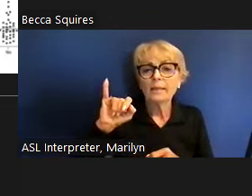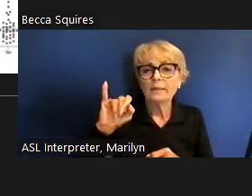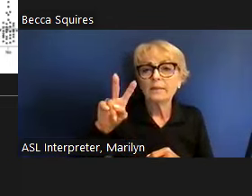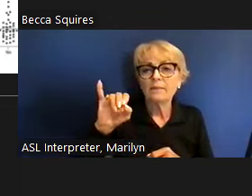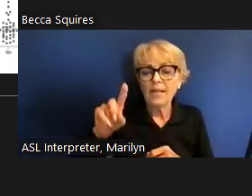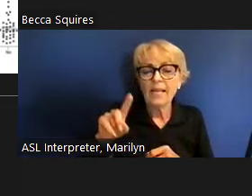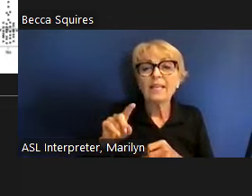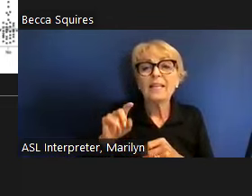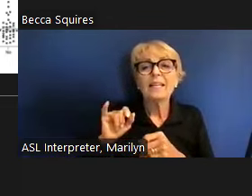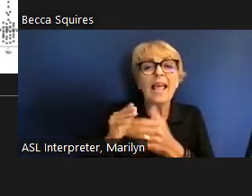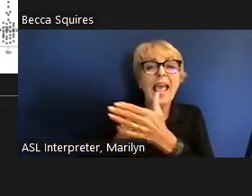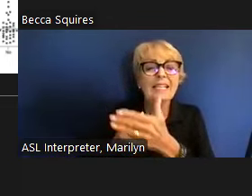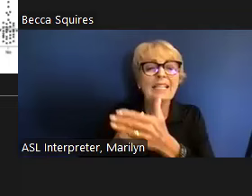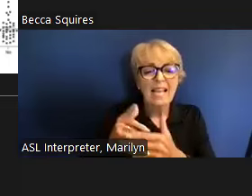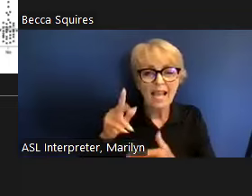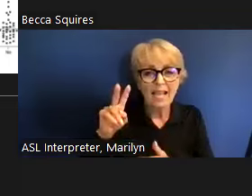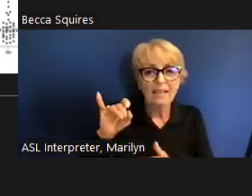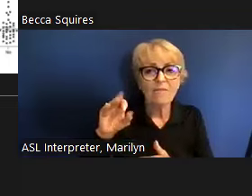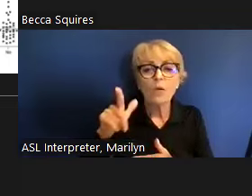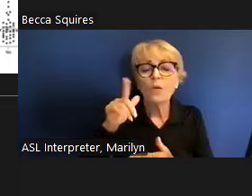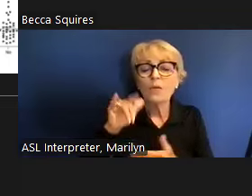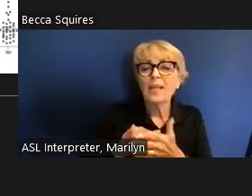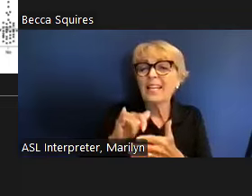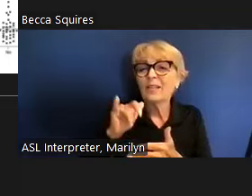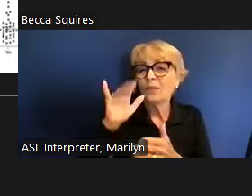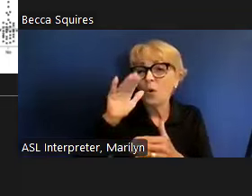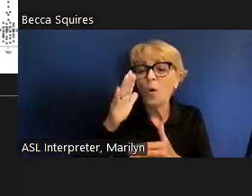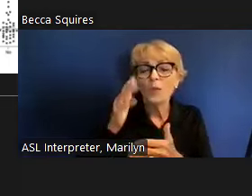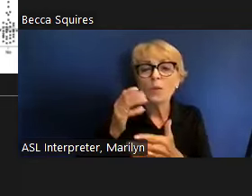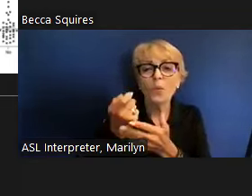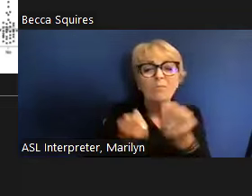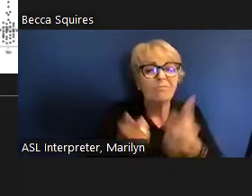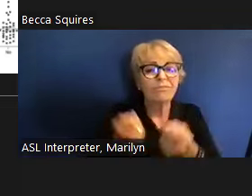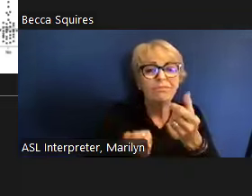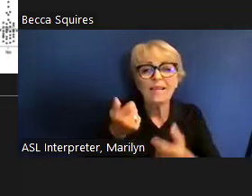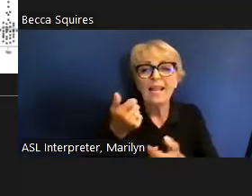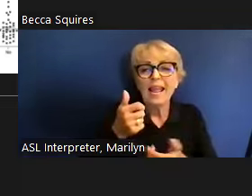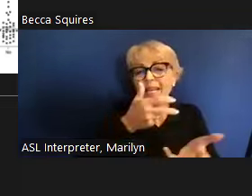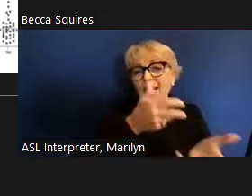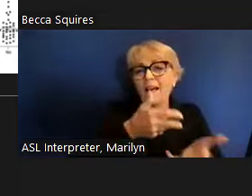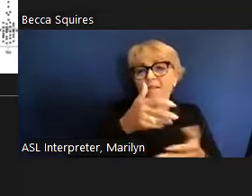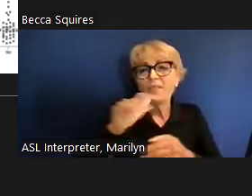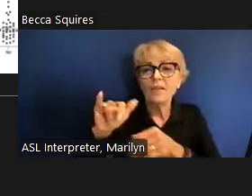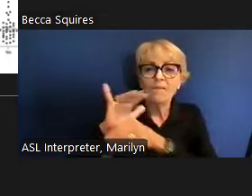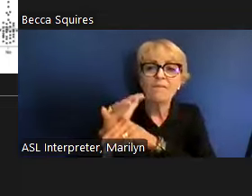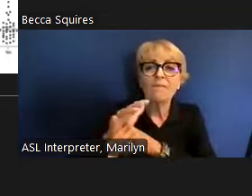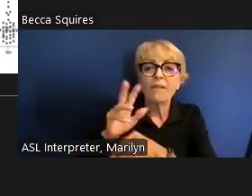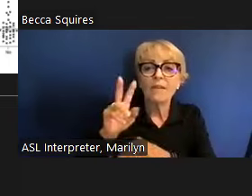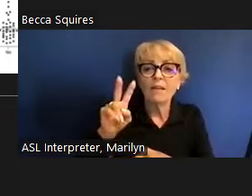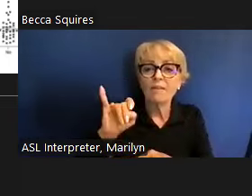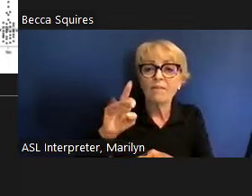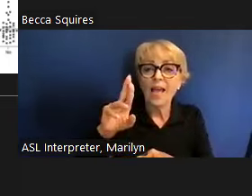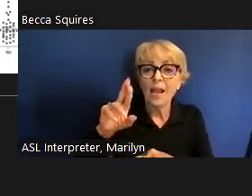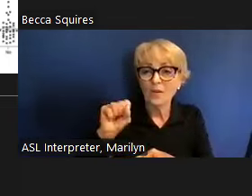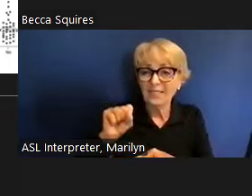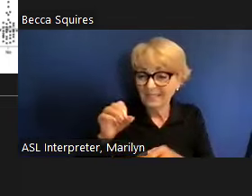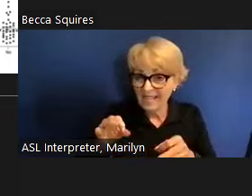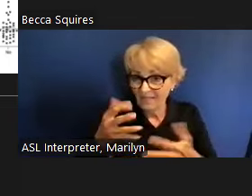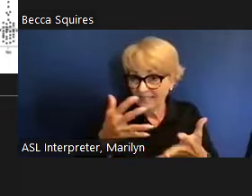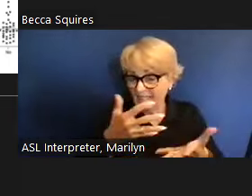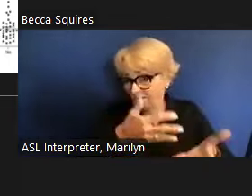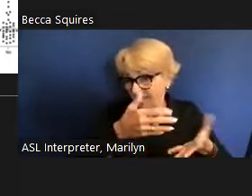the hope that it could eradicate any pools of dormant coronavirus. And if the virus is still in your body, it could